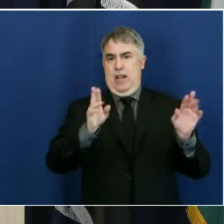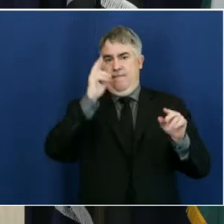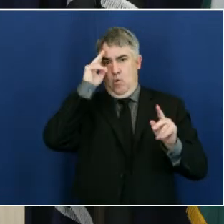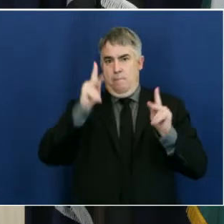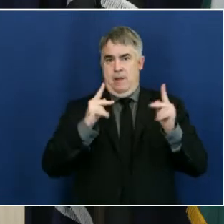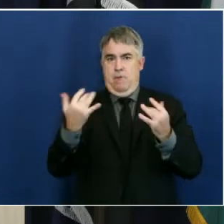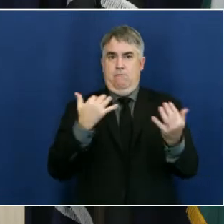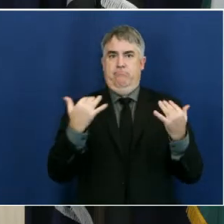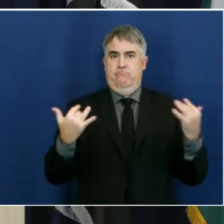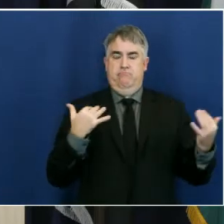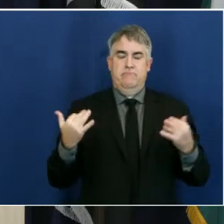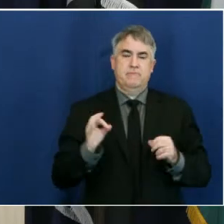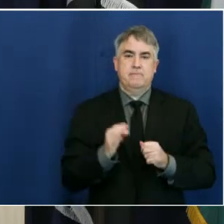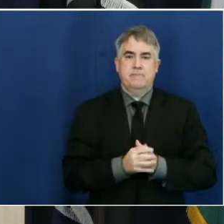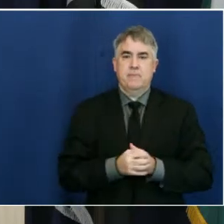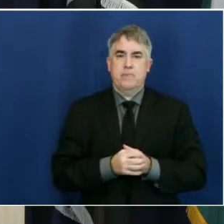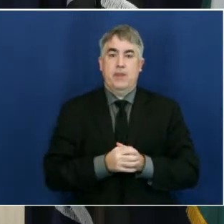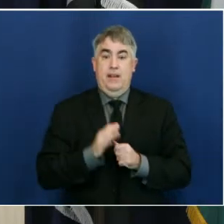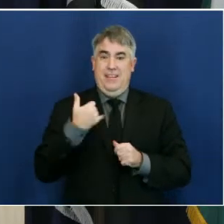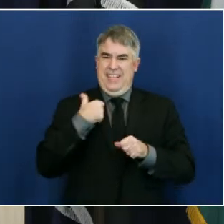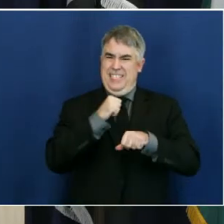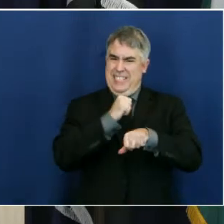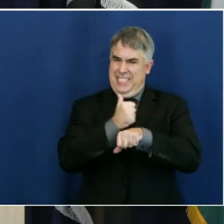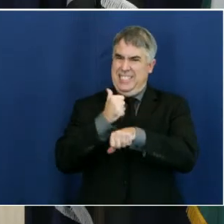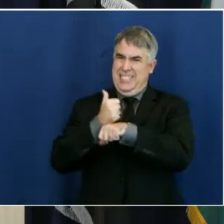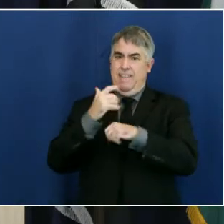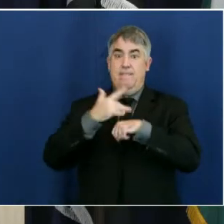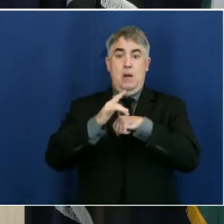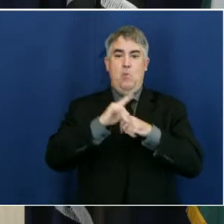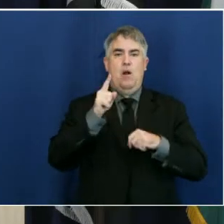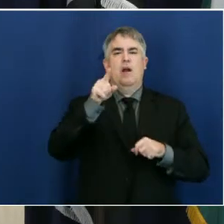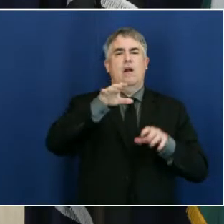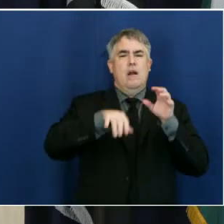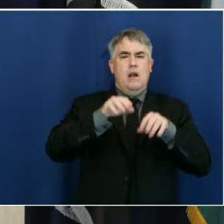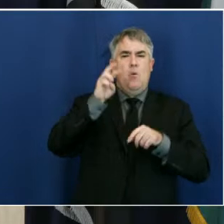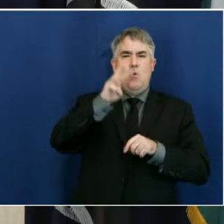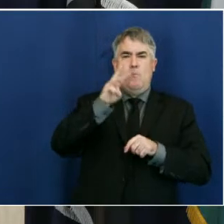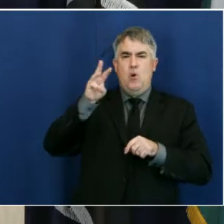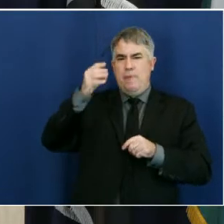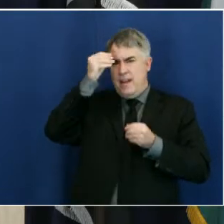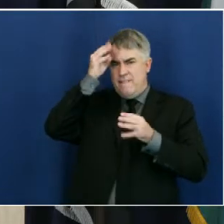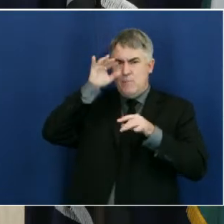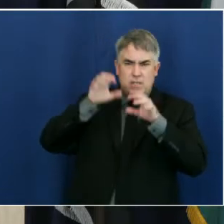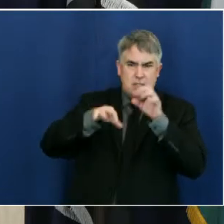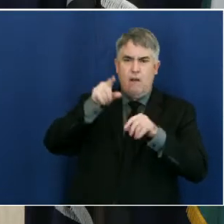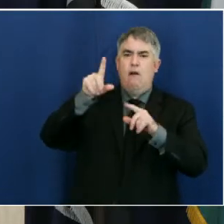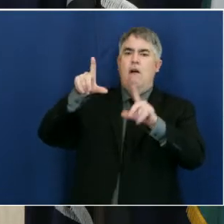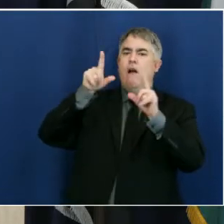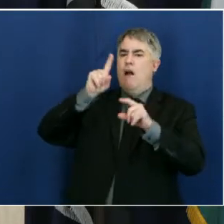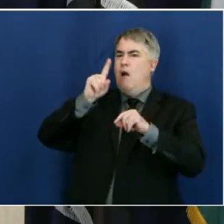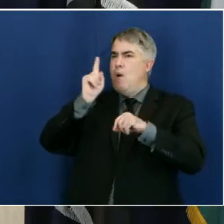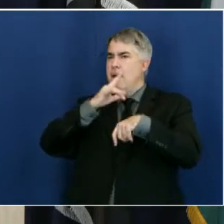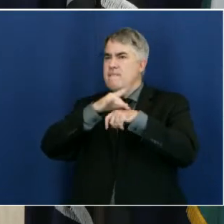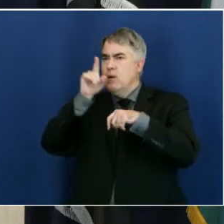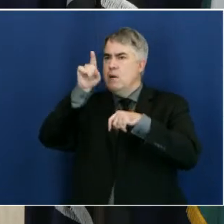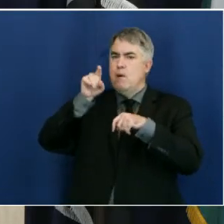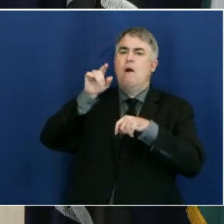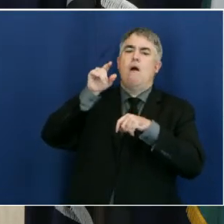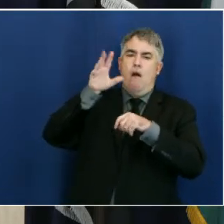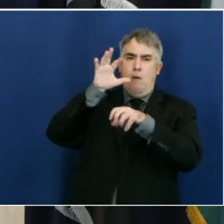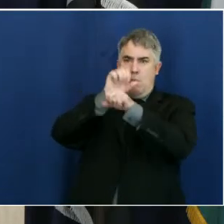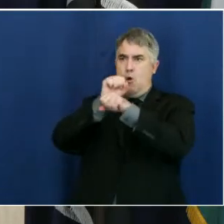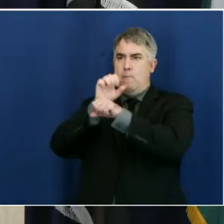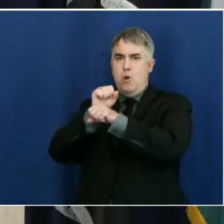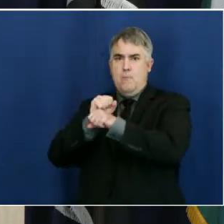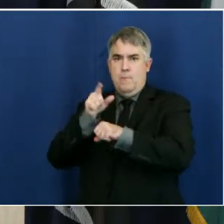these, the appointments will be available via our website, where people can go on and click and see what's available. We know that there's tremendous demand